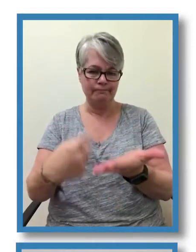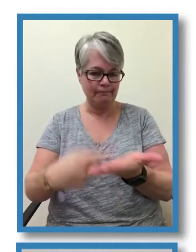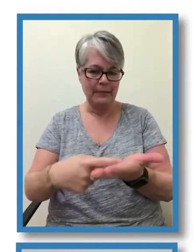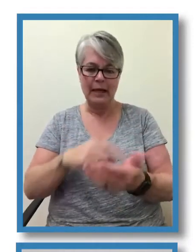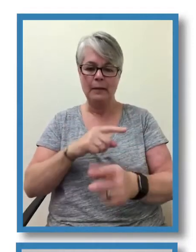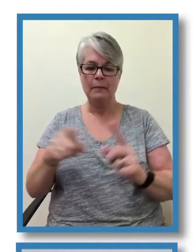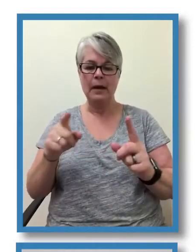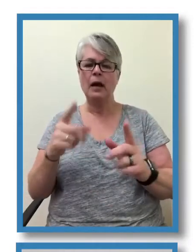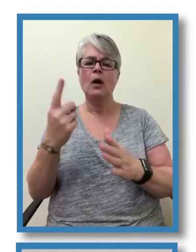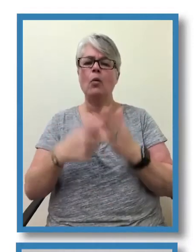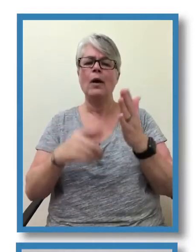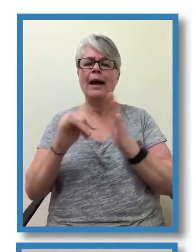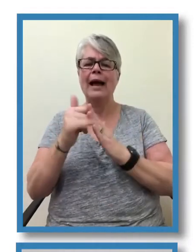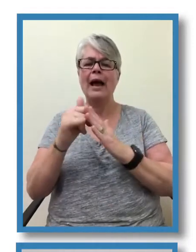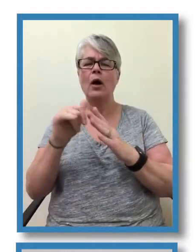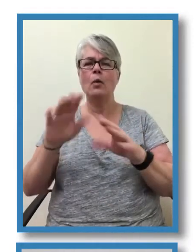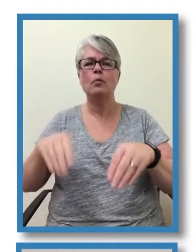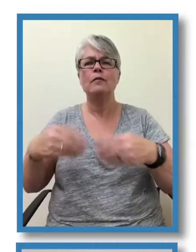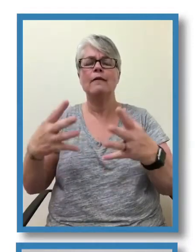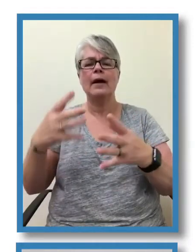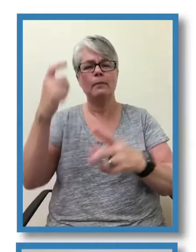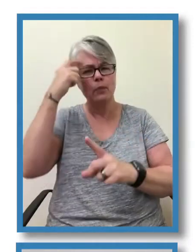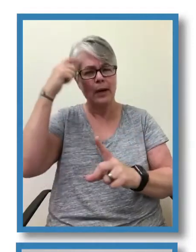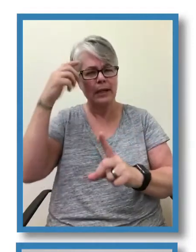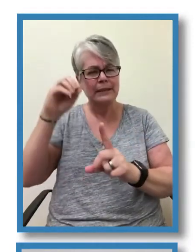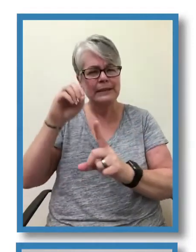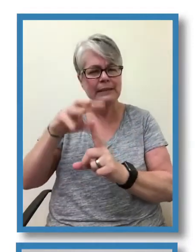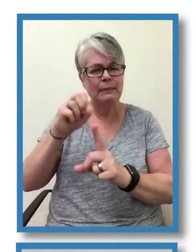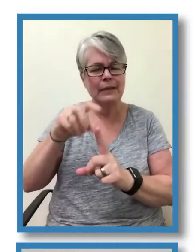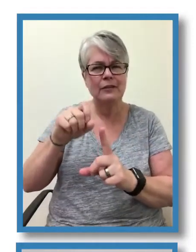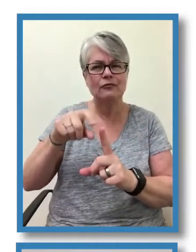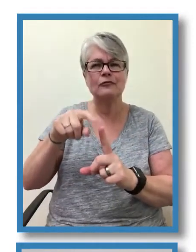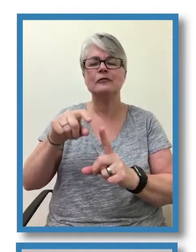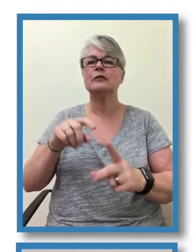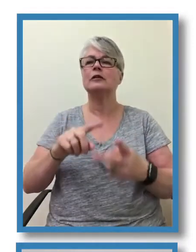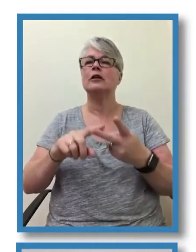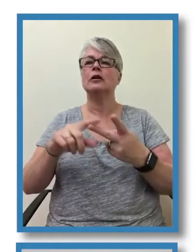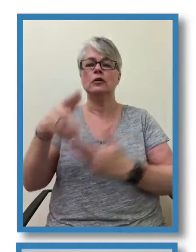stimulation. CNN doesn't count as stimulation.